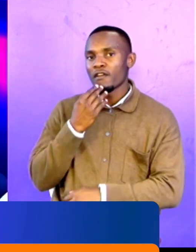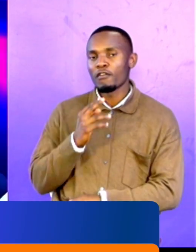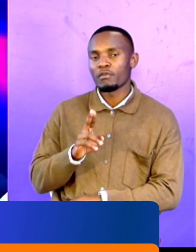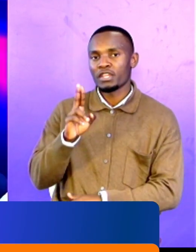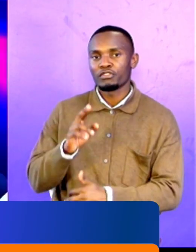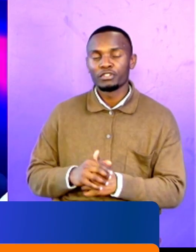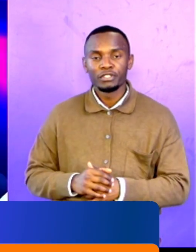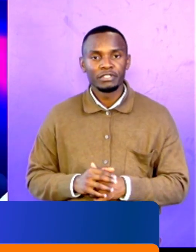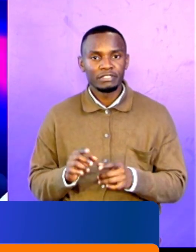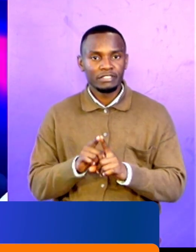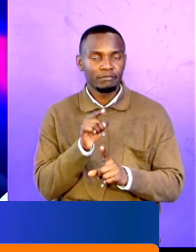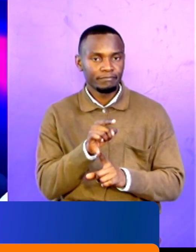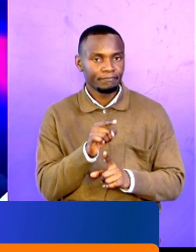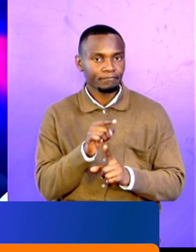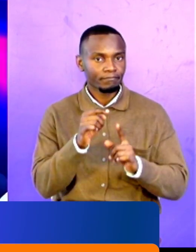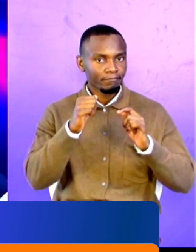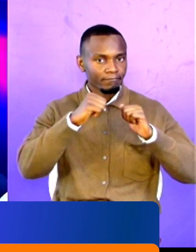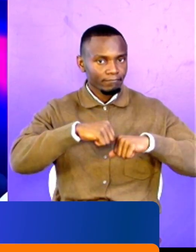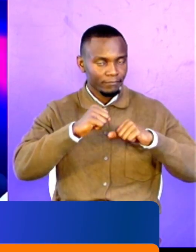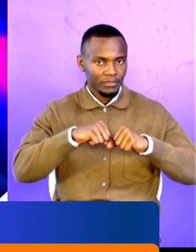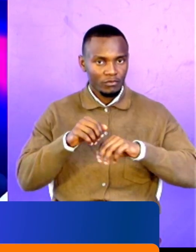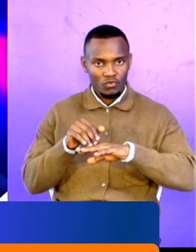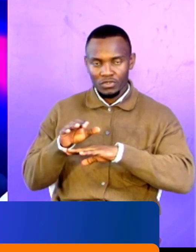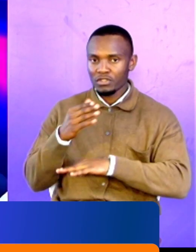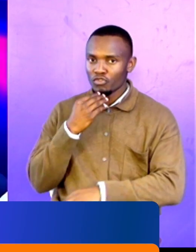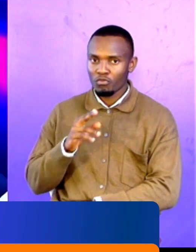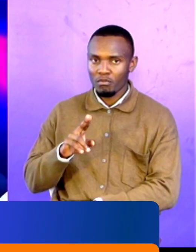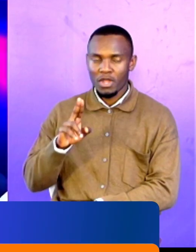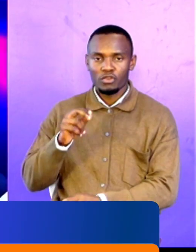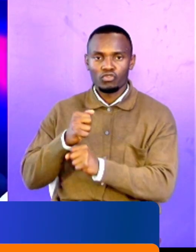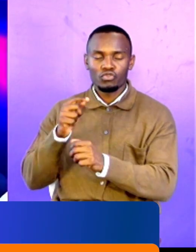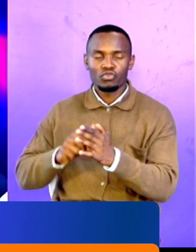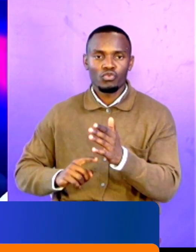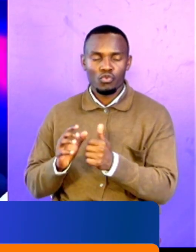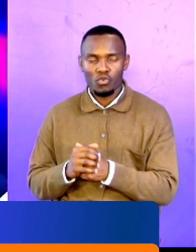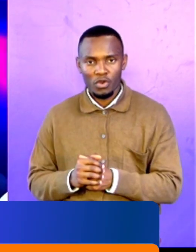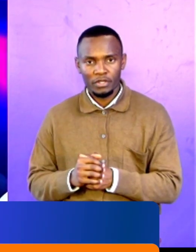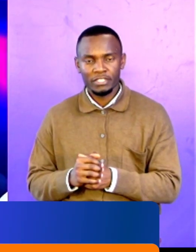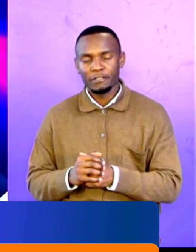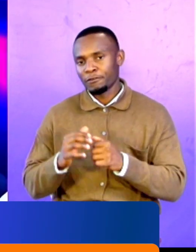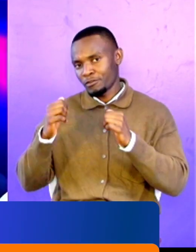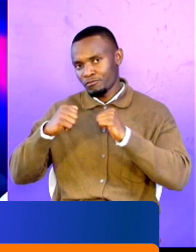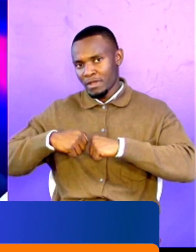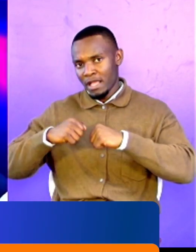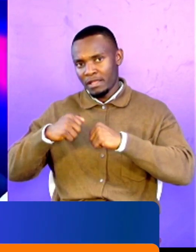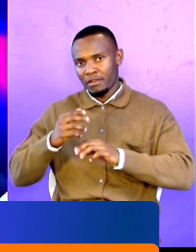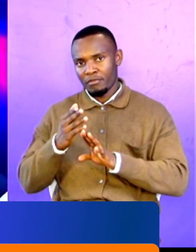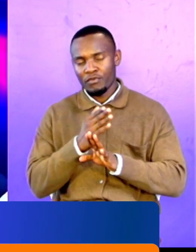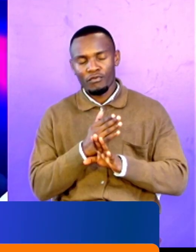was submitted for United to complete the transfer beyond Monday's 7 p.m.